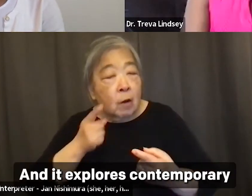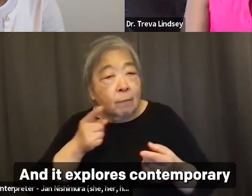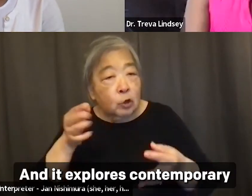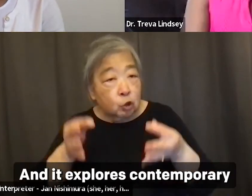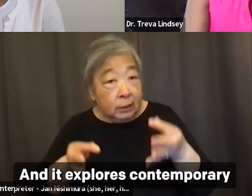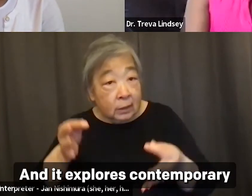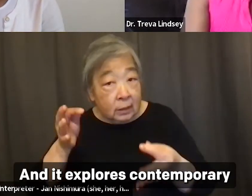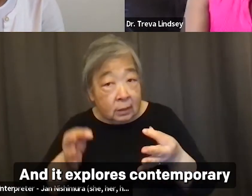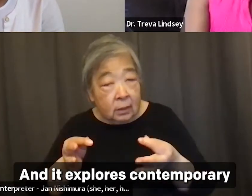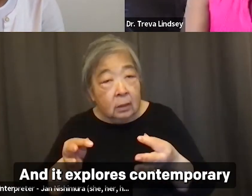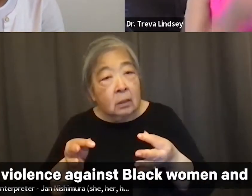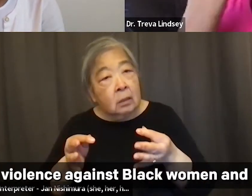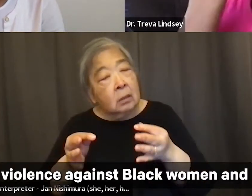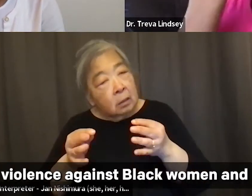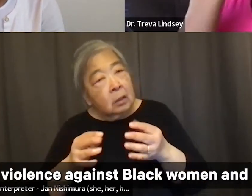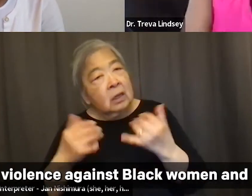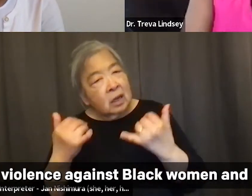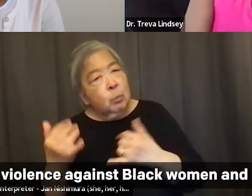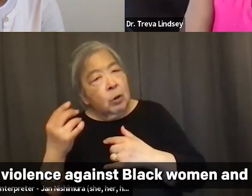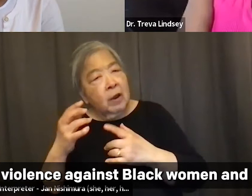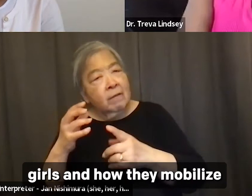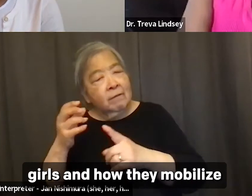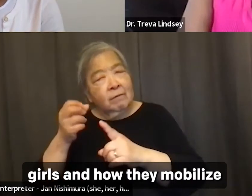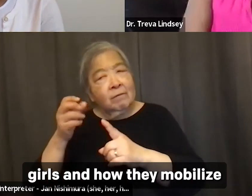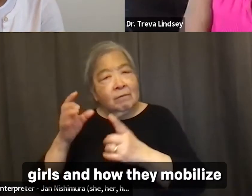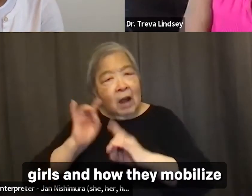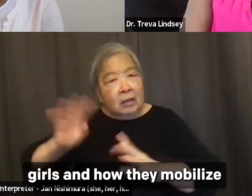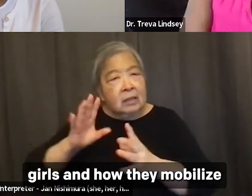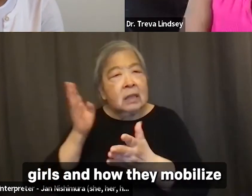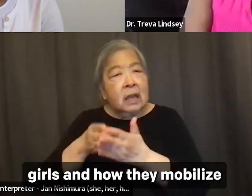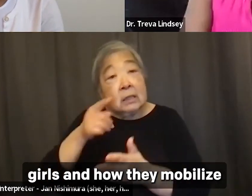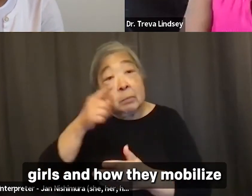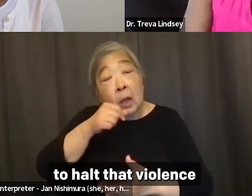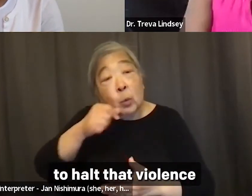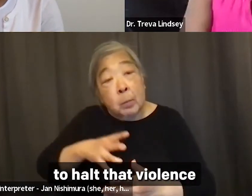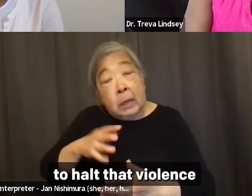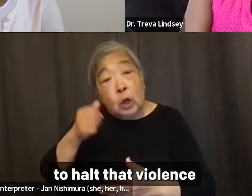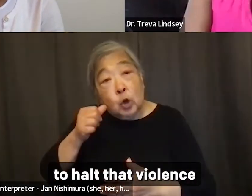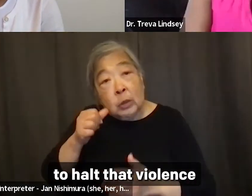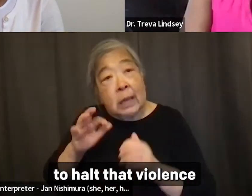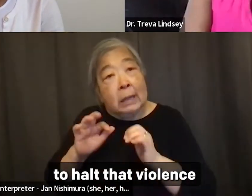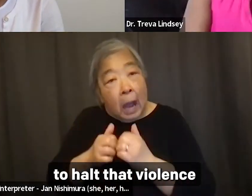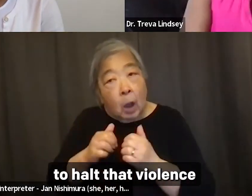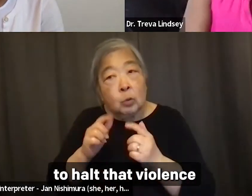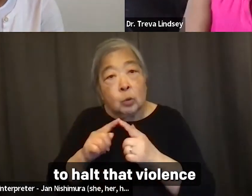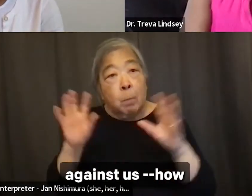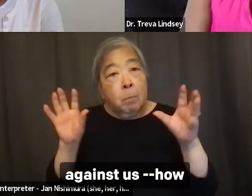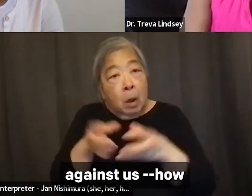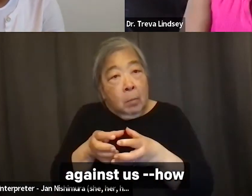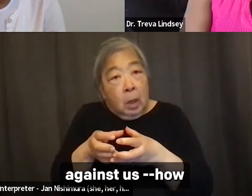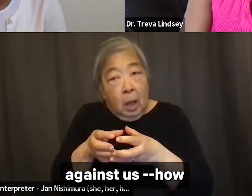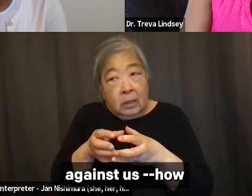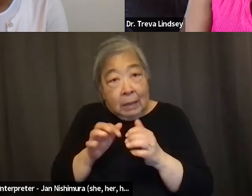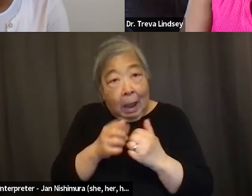explores contemporary violence against Black women and girls and how they mobilize to halt that violence against